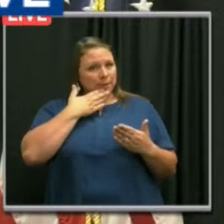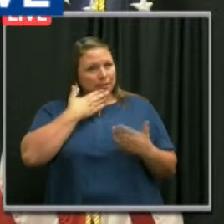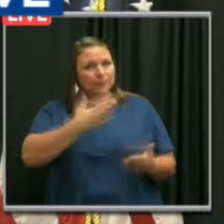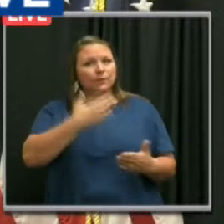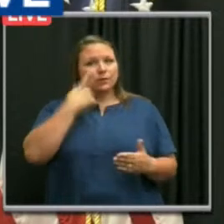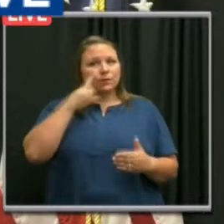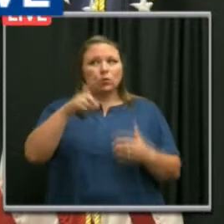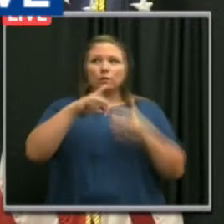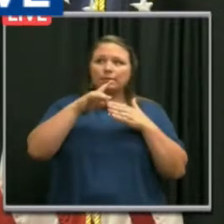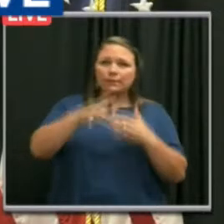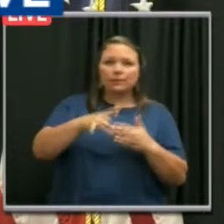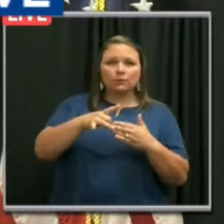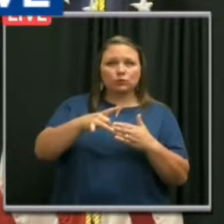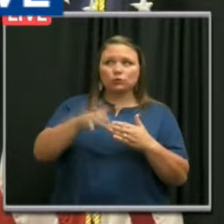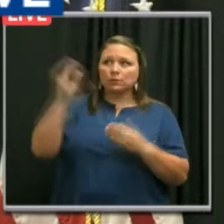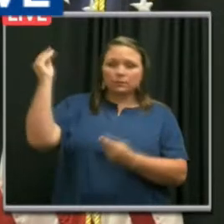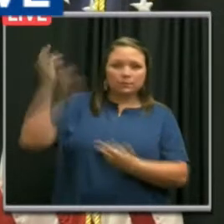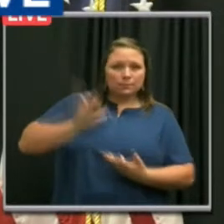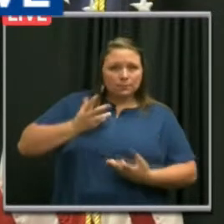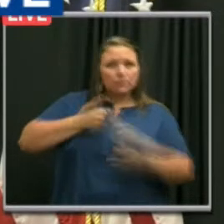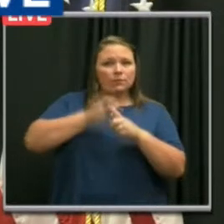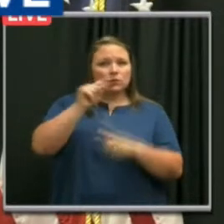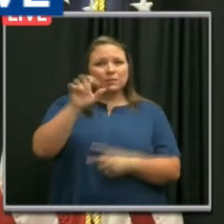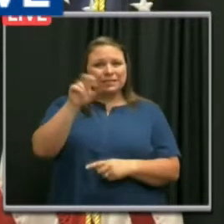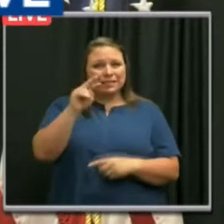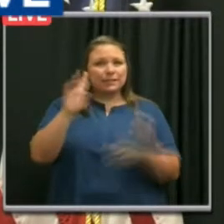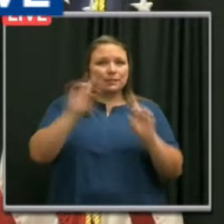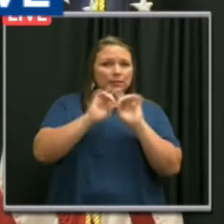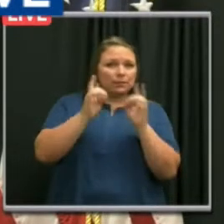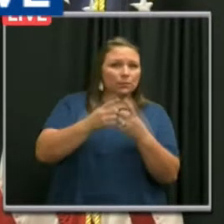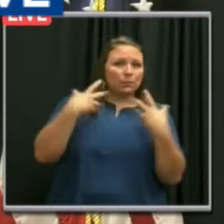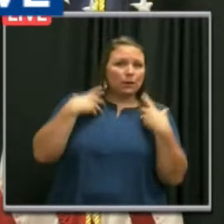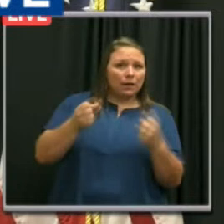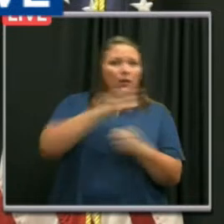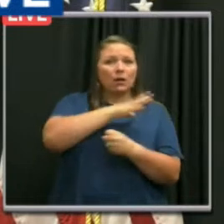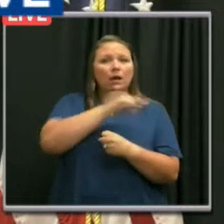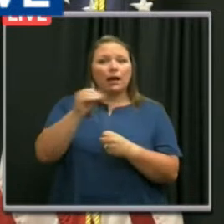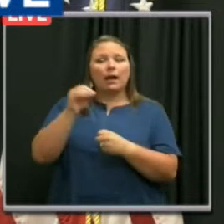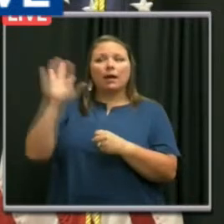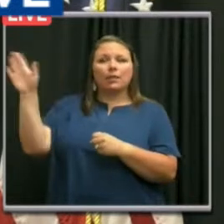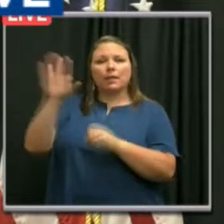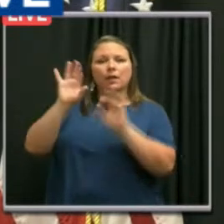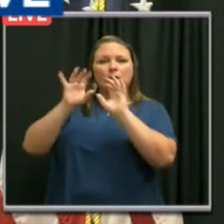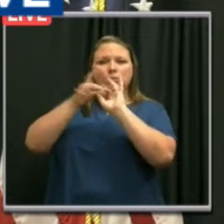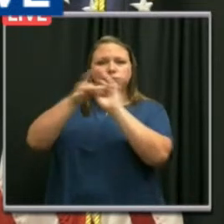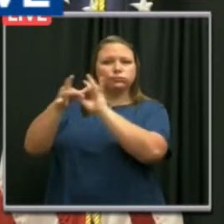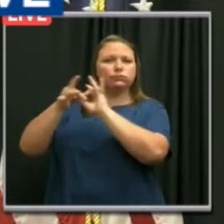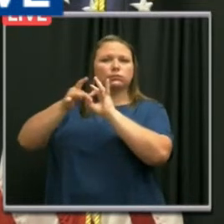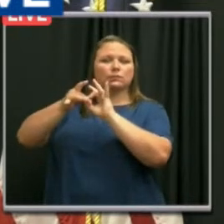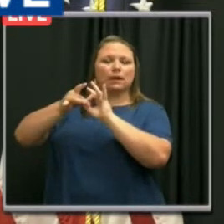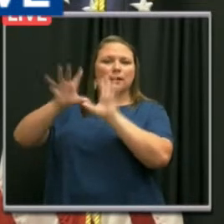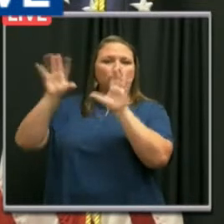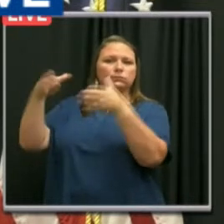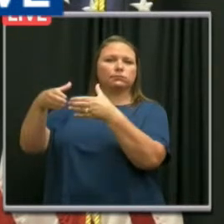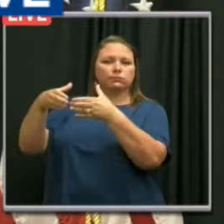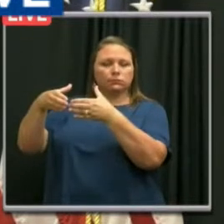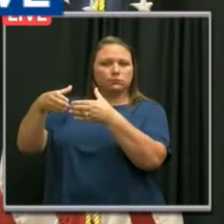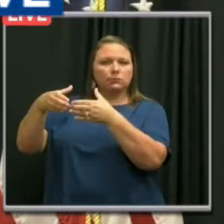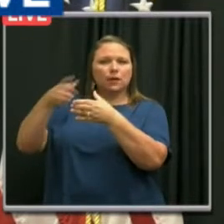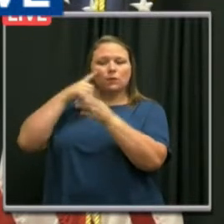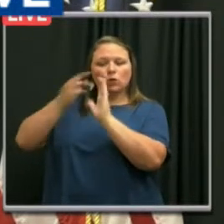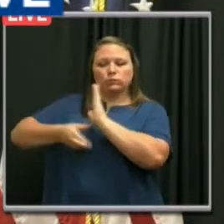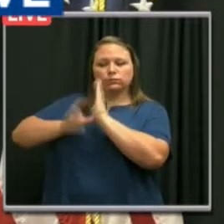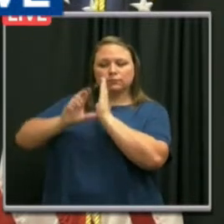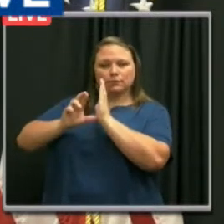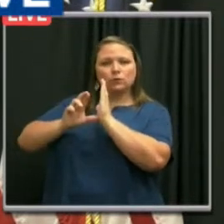the guidance that we've gotten from the Tennessee Department of Health and the Governor's Unified Command for reviewing